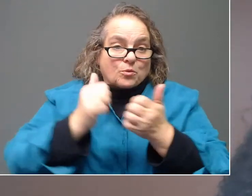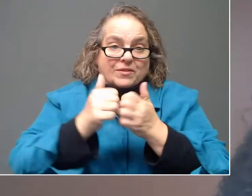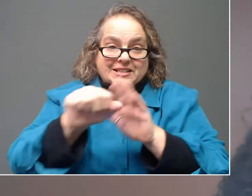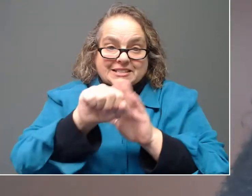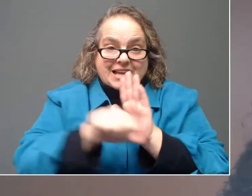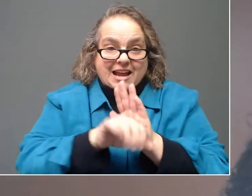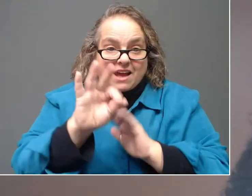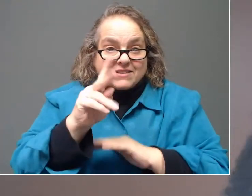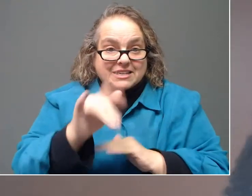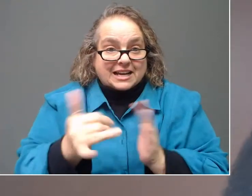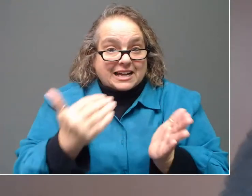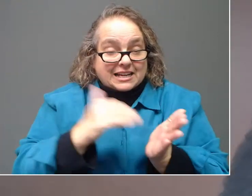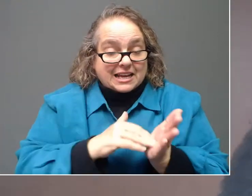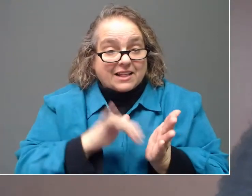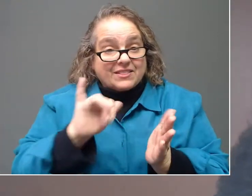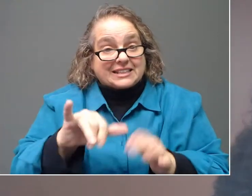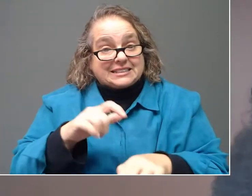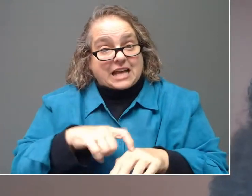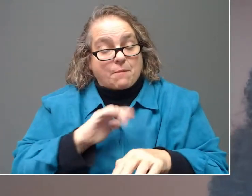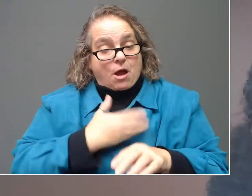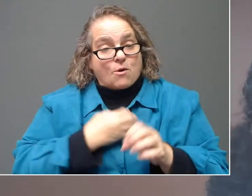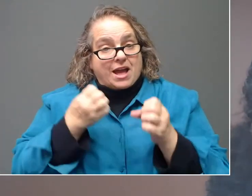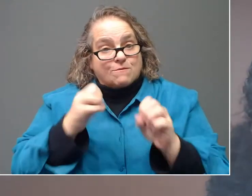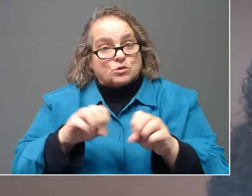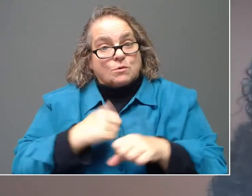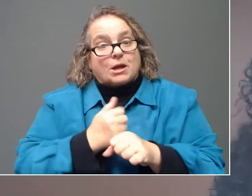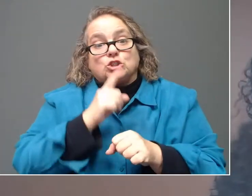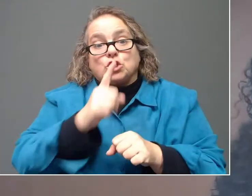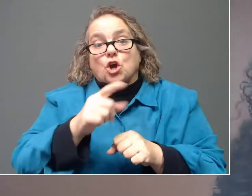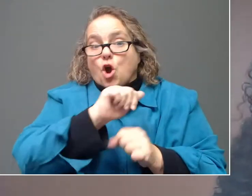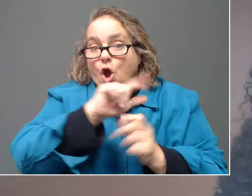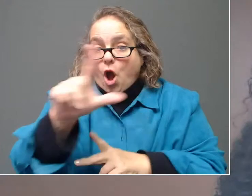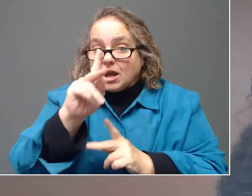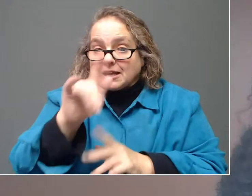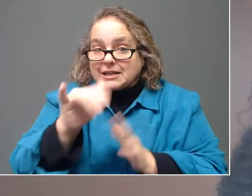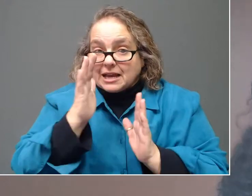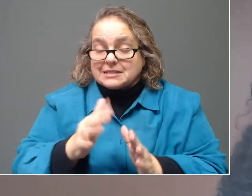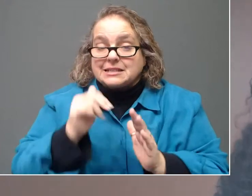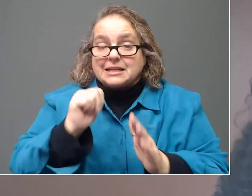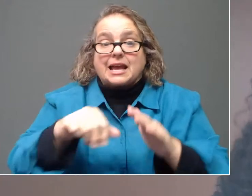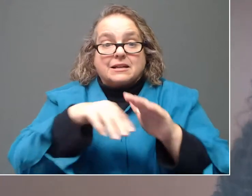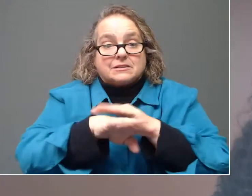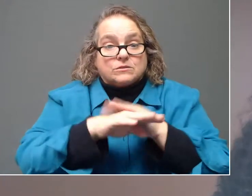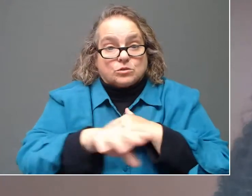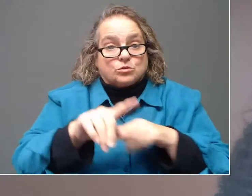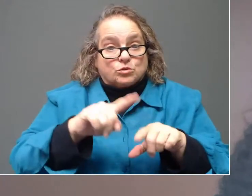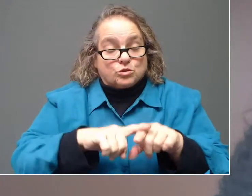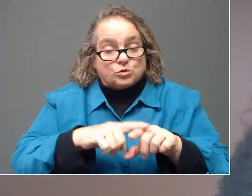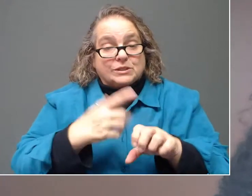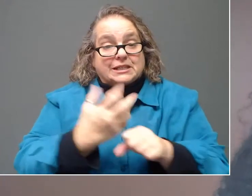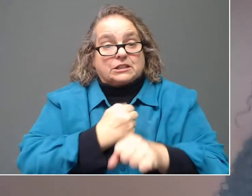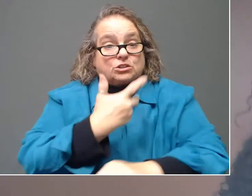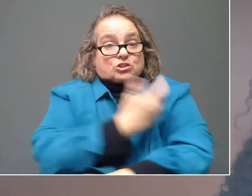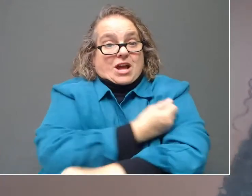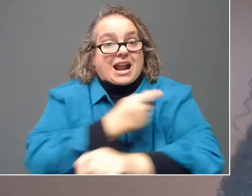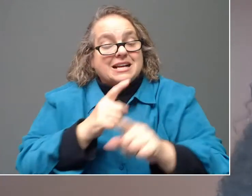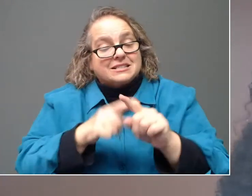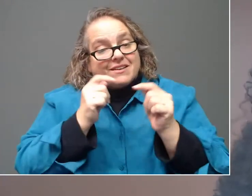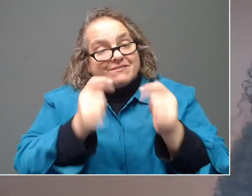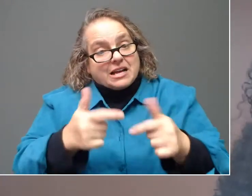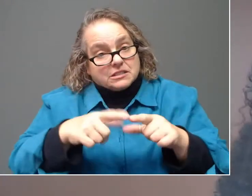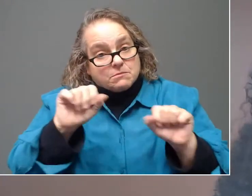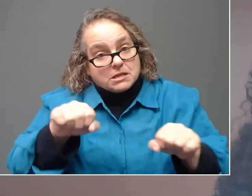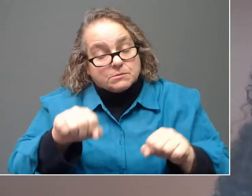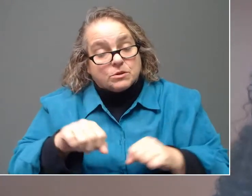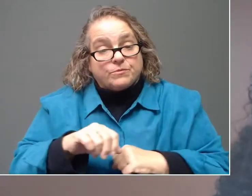time on efforts to make sure that all Kentuckians are able to access the COVID-19 vaccine as quickly as possible. Kroger Health, our